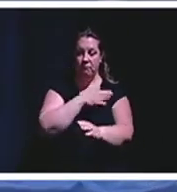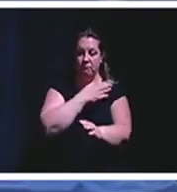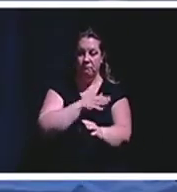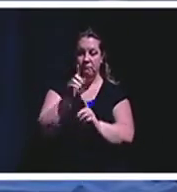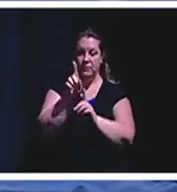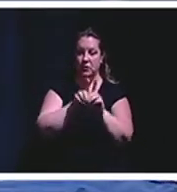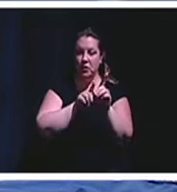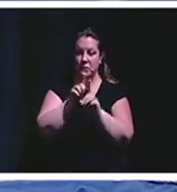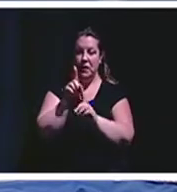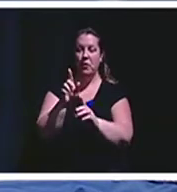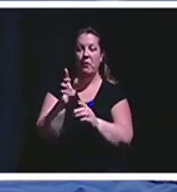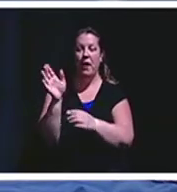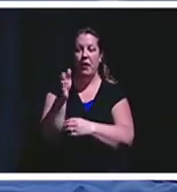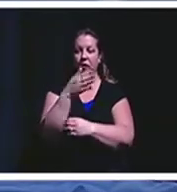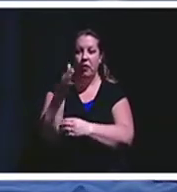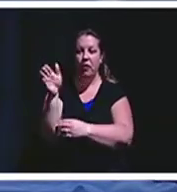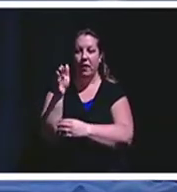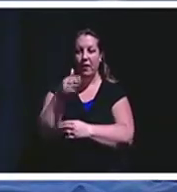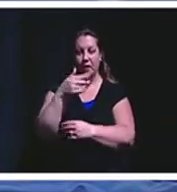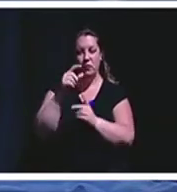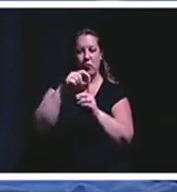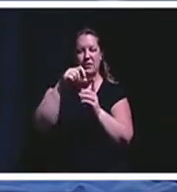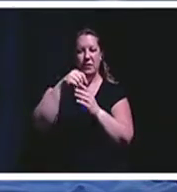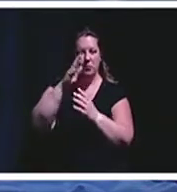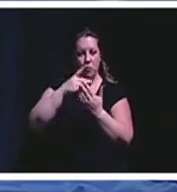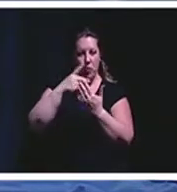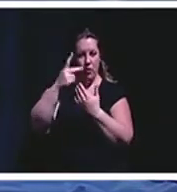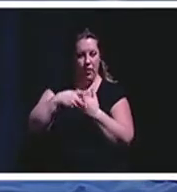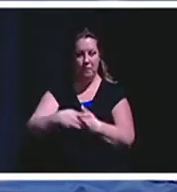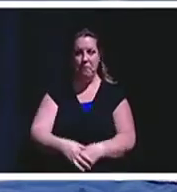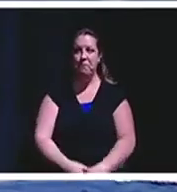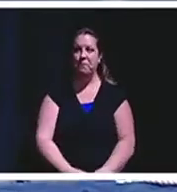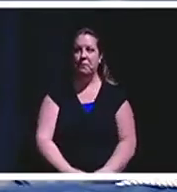words can be found in the front of the program.